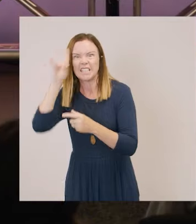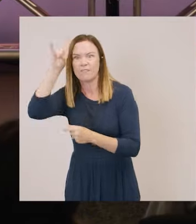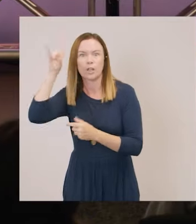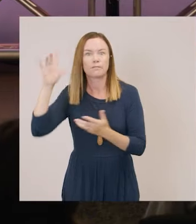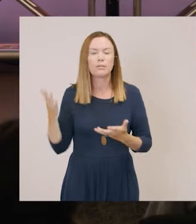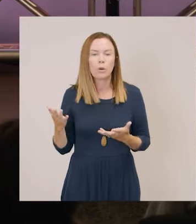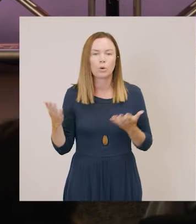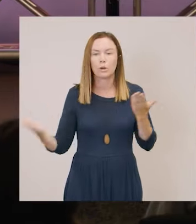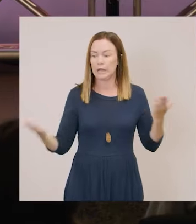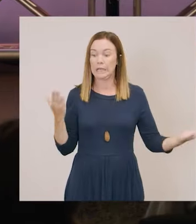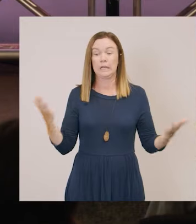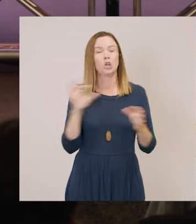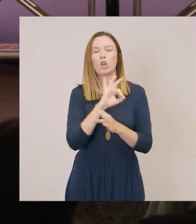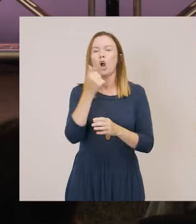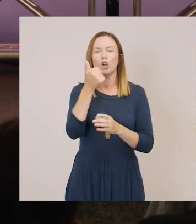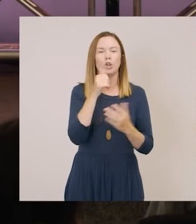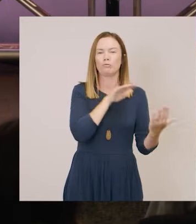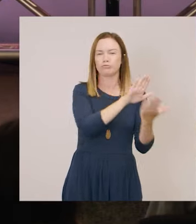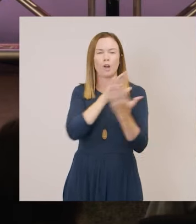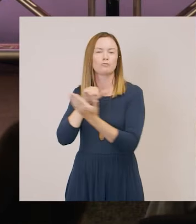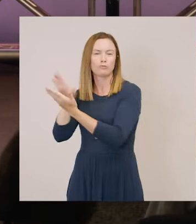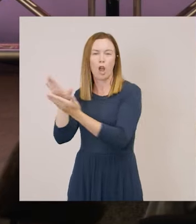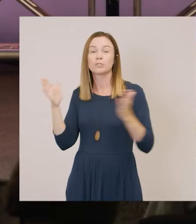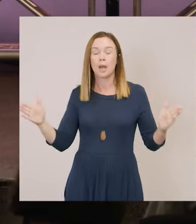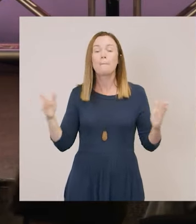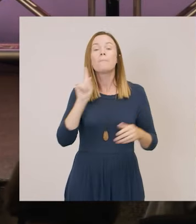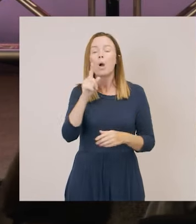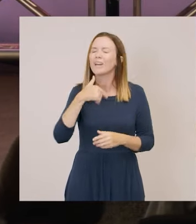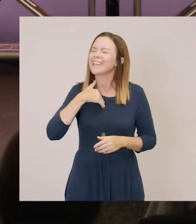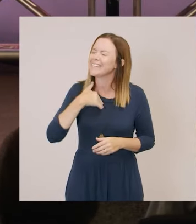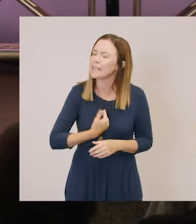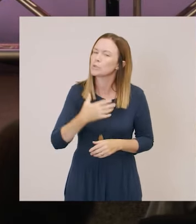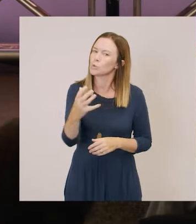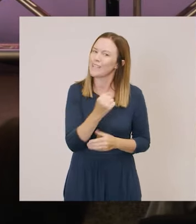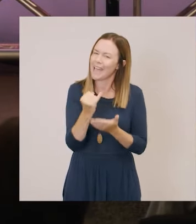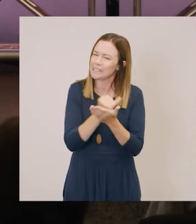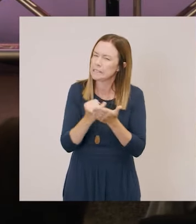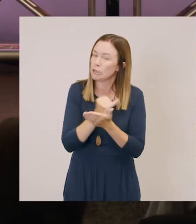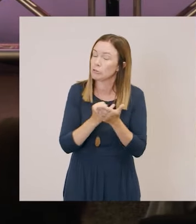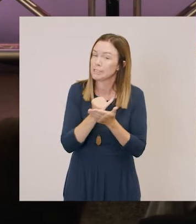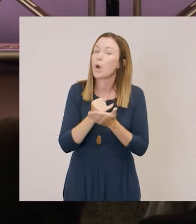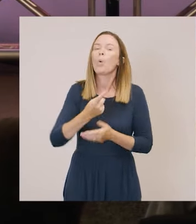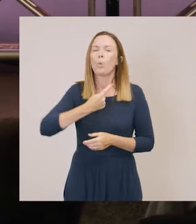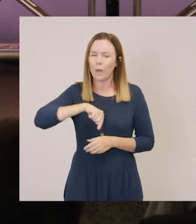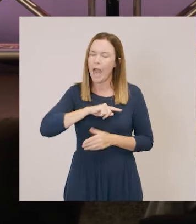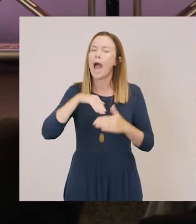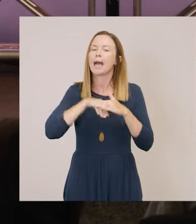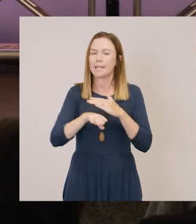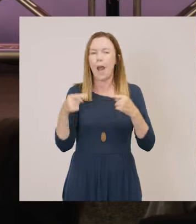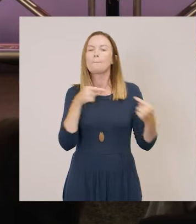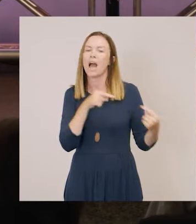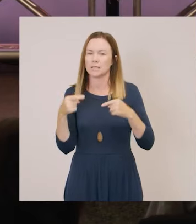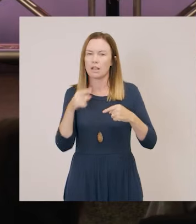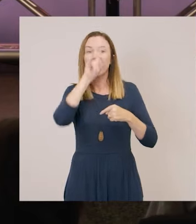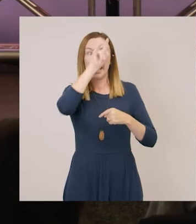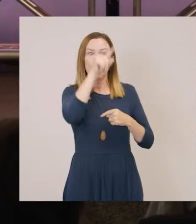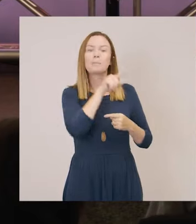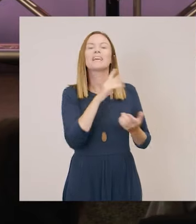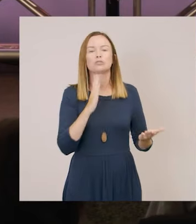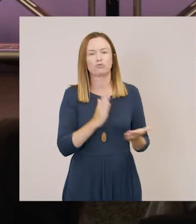thing is for sure, we need to take this seriously and we need to acknowledge that we are in a battle and the enemy is real. And